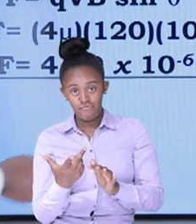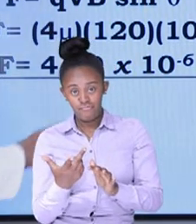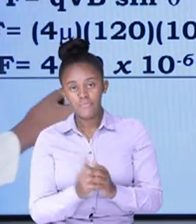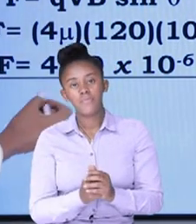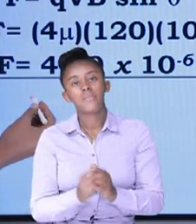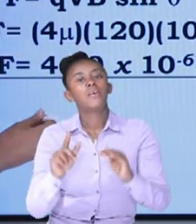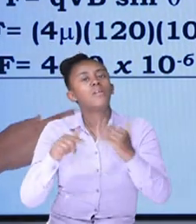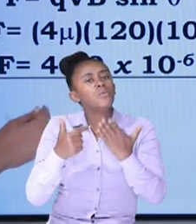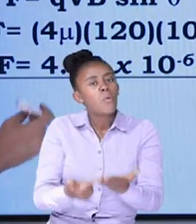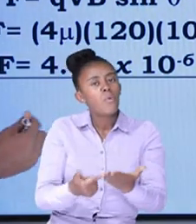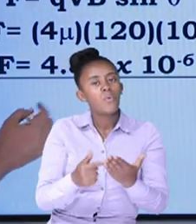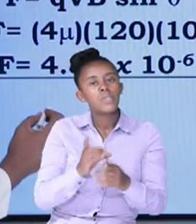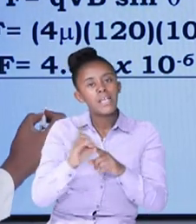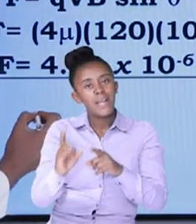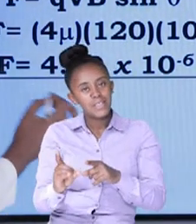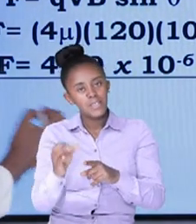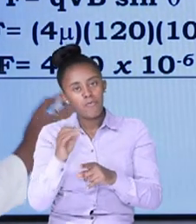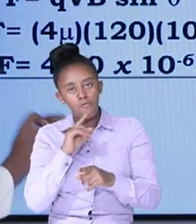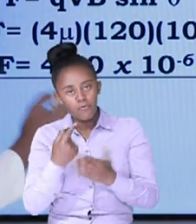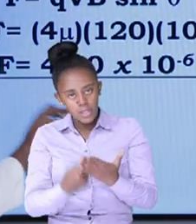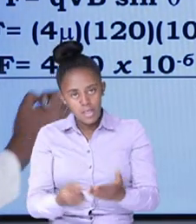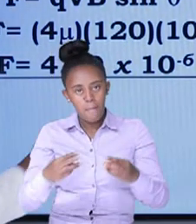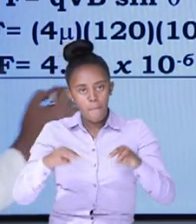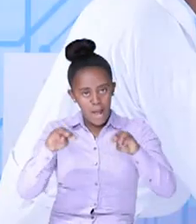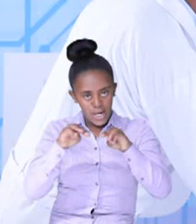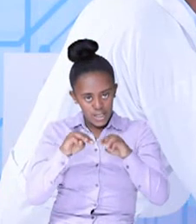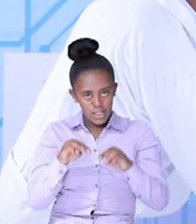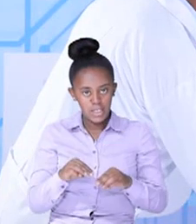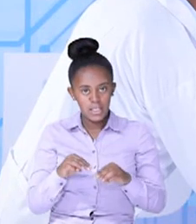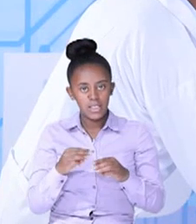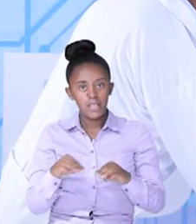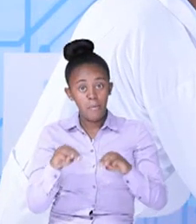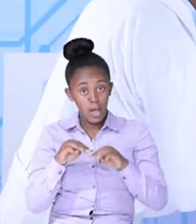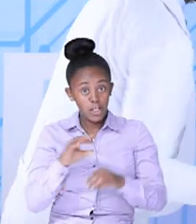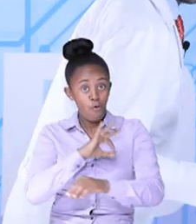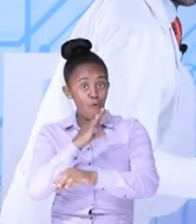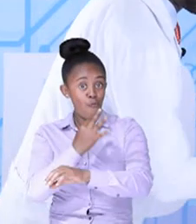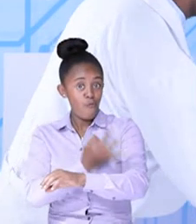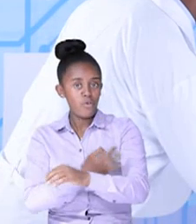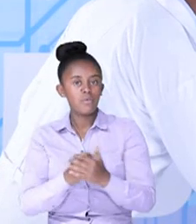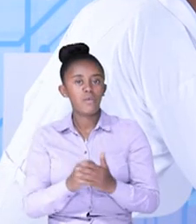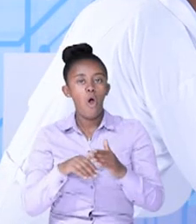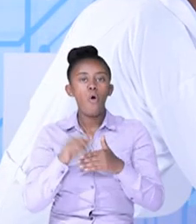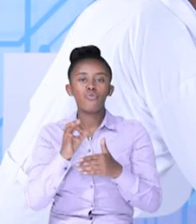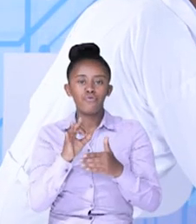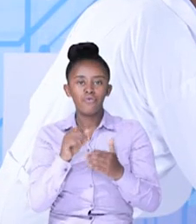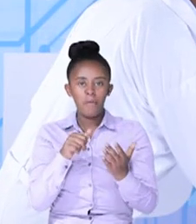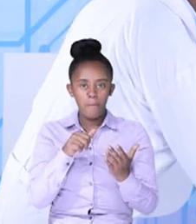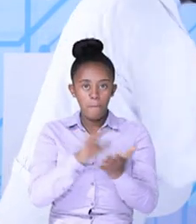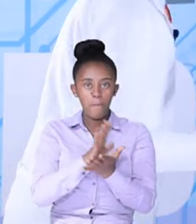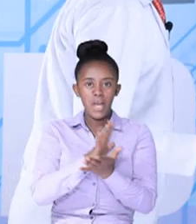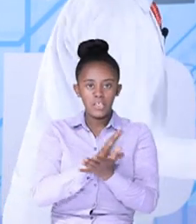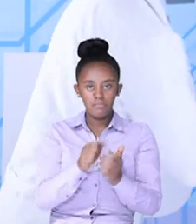So the direction of the magnetic field, the magnetic force is out of the page, and out of the page can be